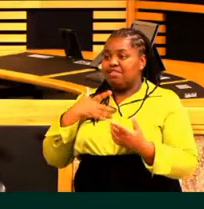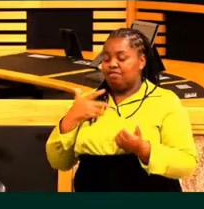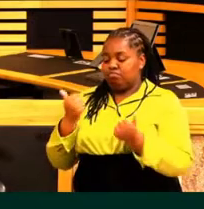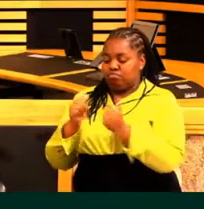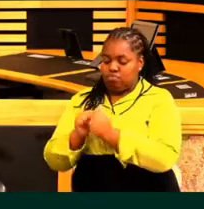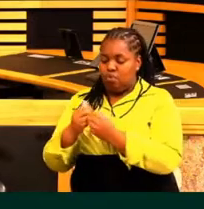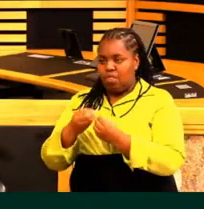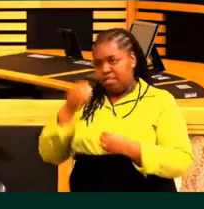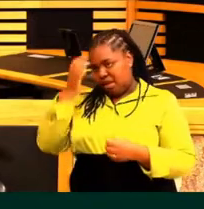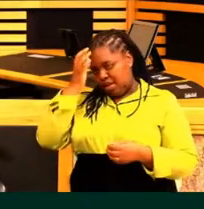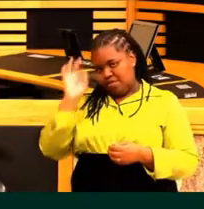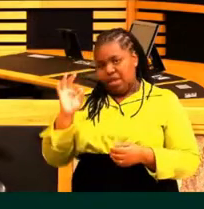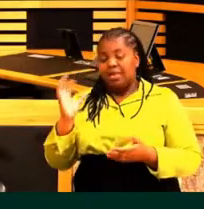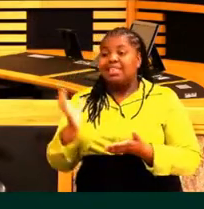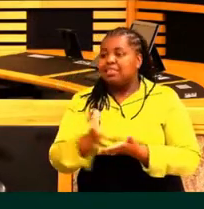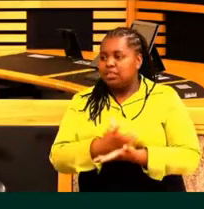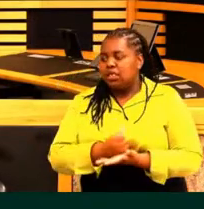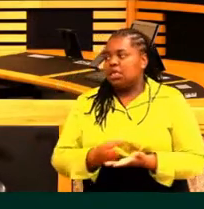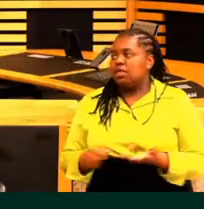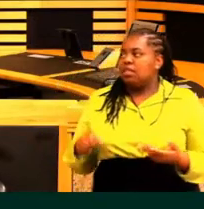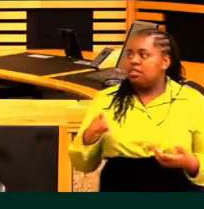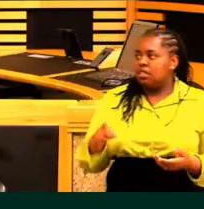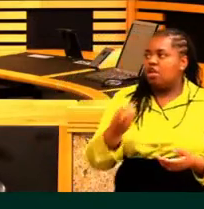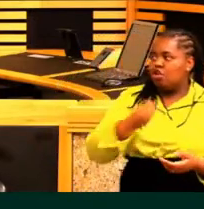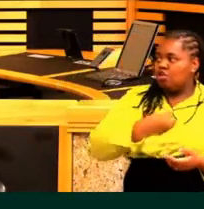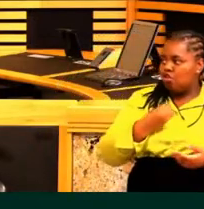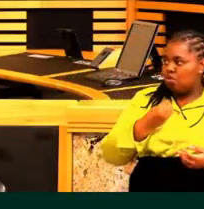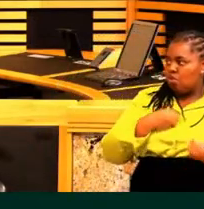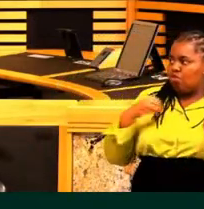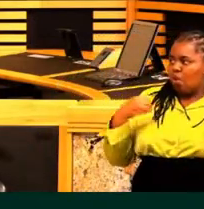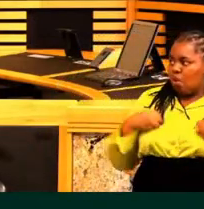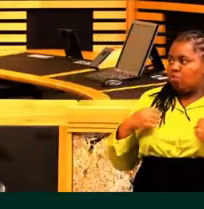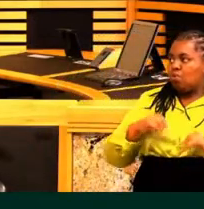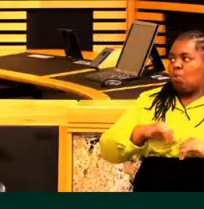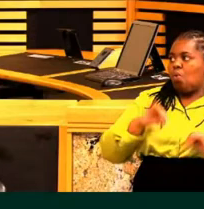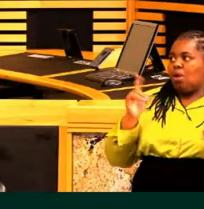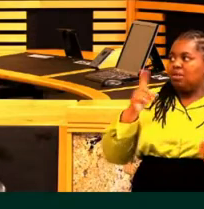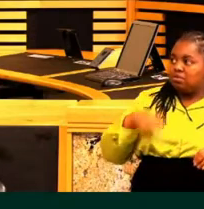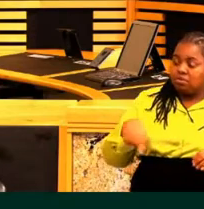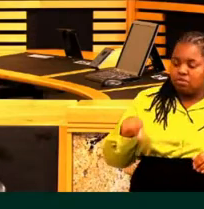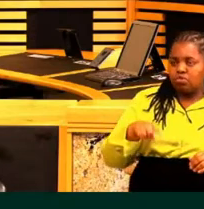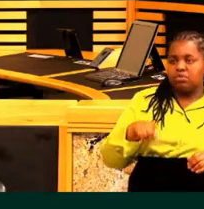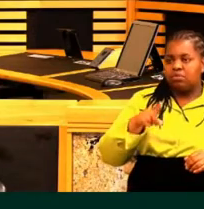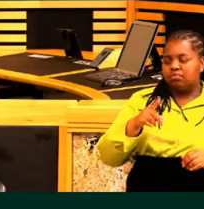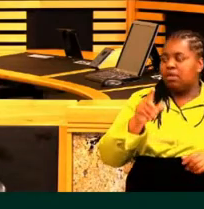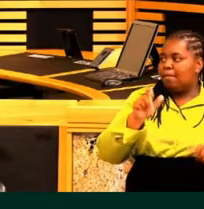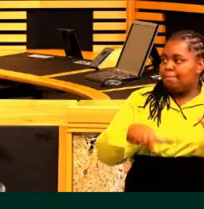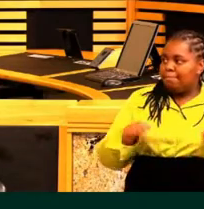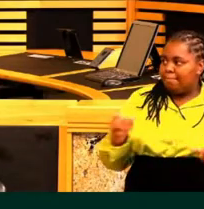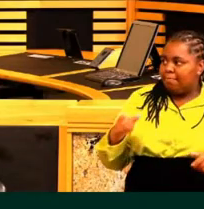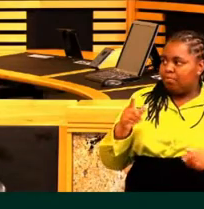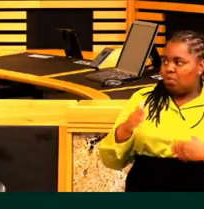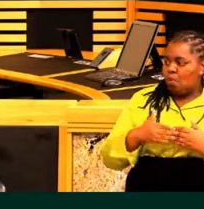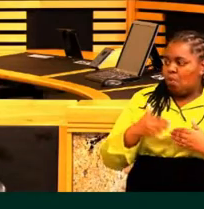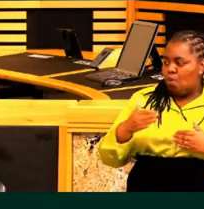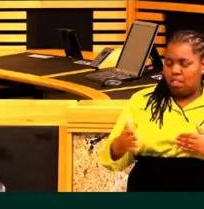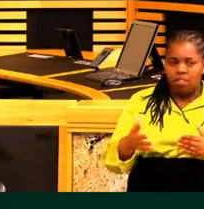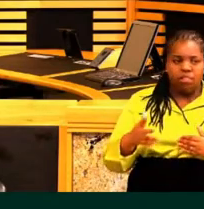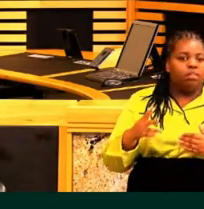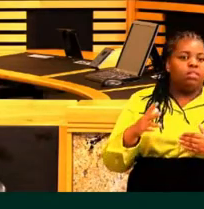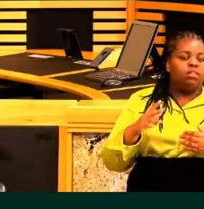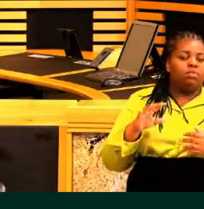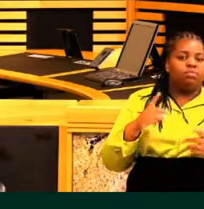and take youth-owned entities more especially those entities zabanta who went to enroll